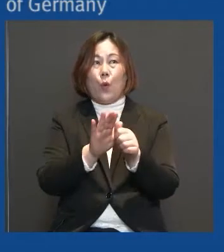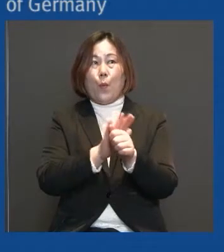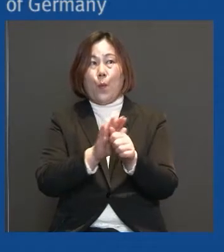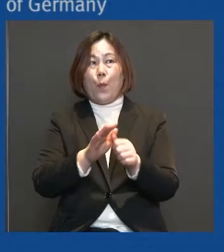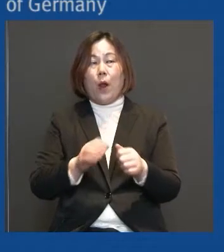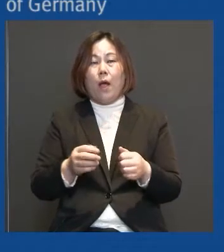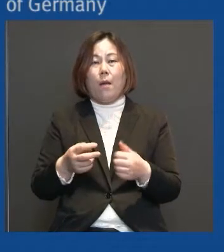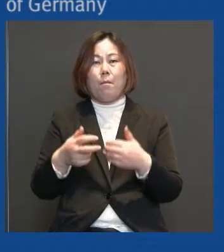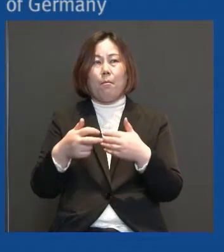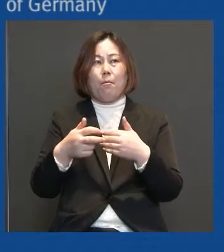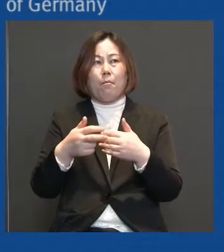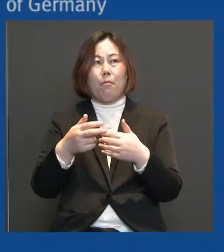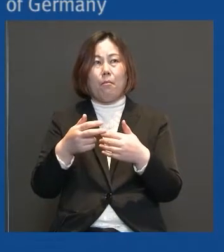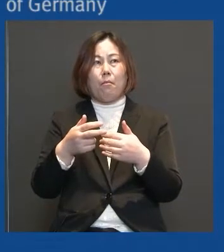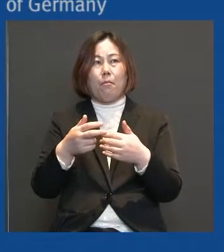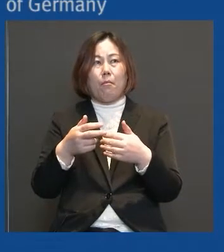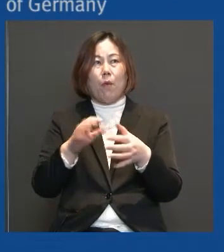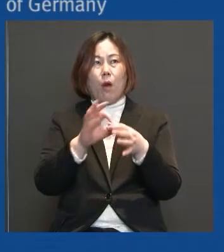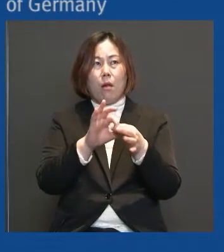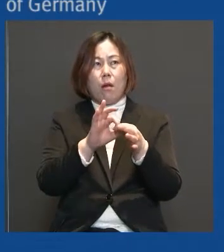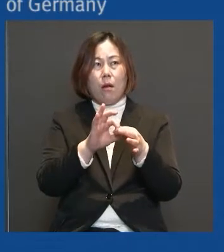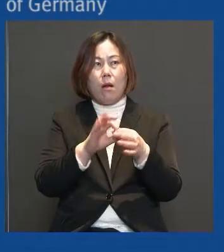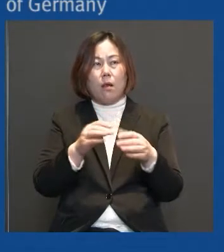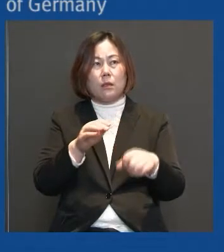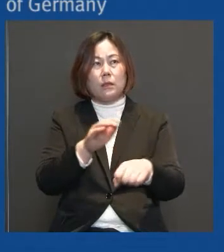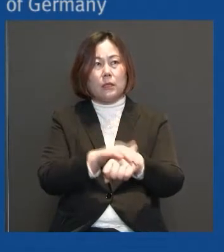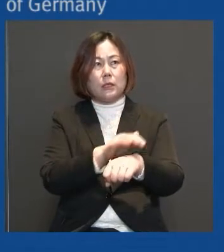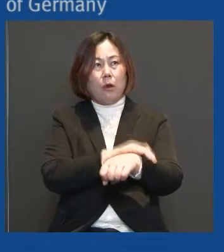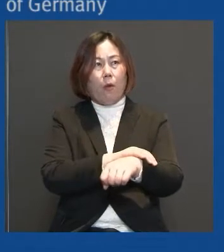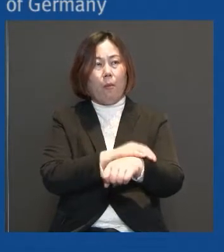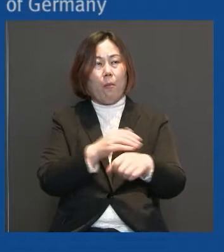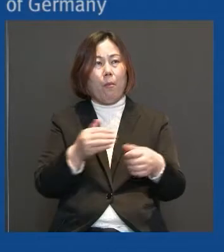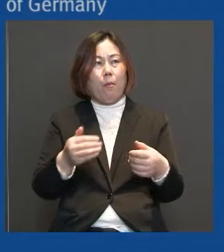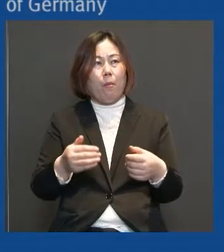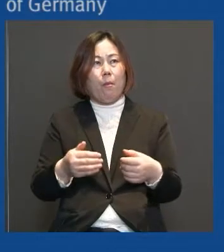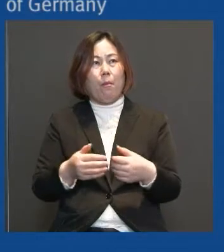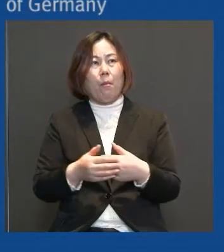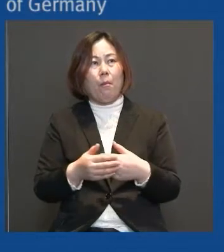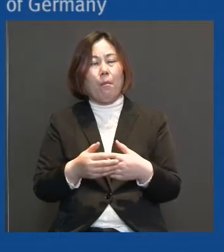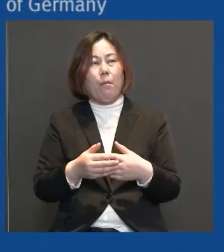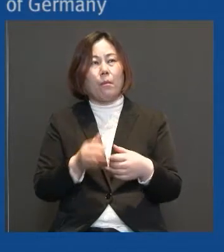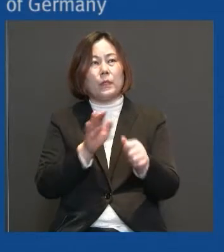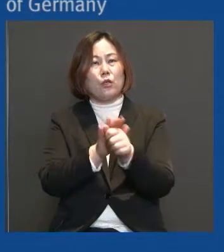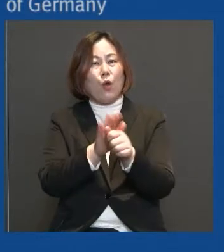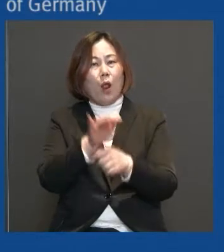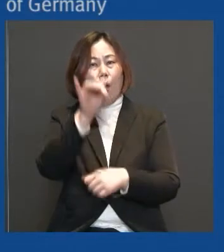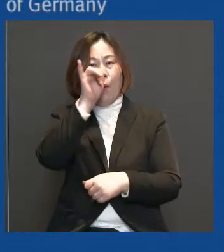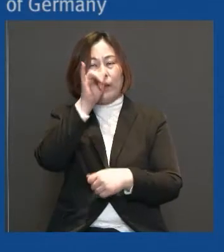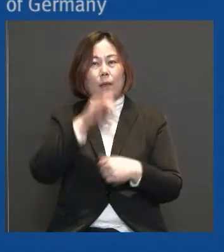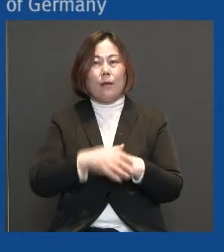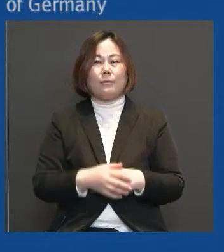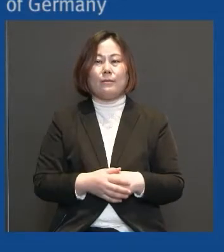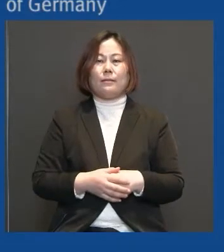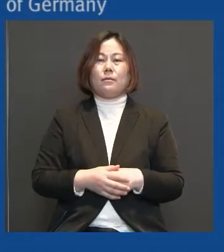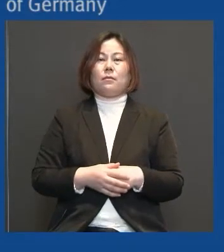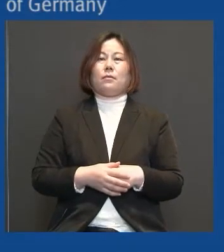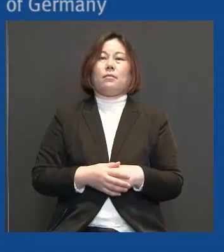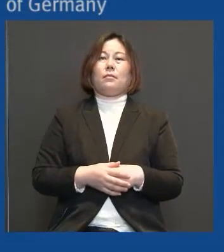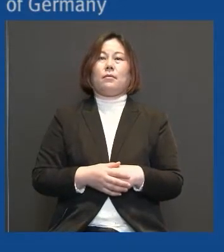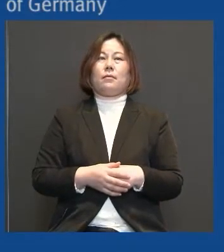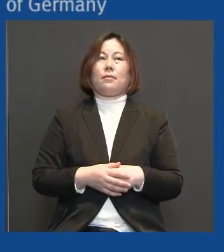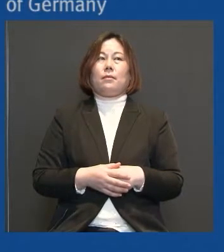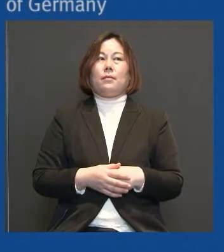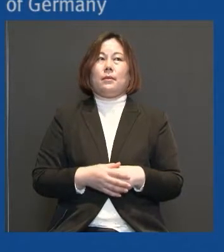To further improve the vocational training, education, and nursing care, as well as the working condition and payment of the care professions, the